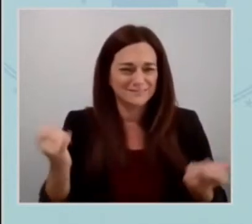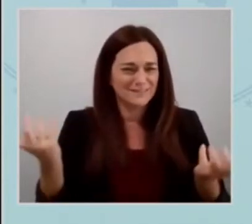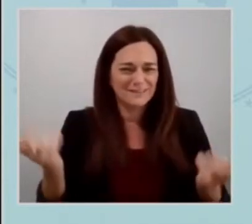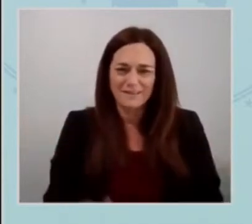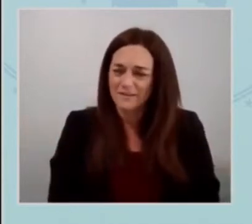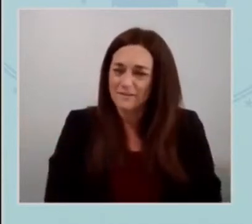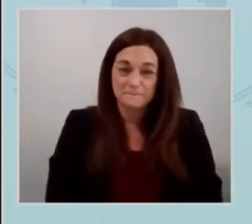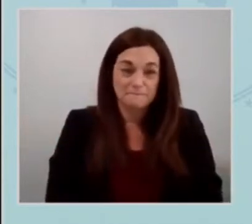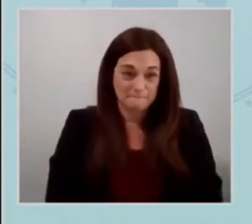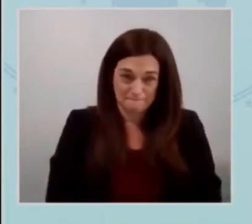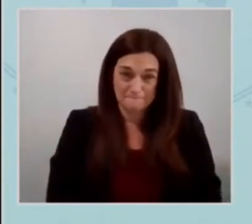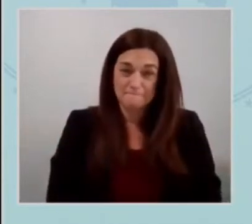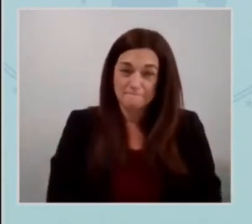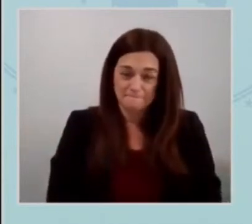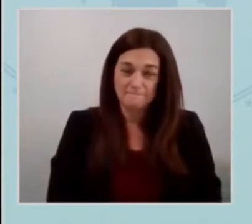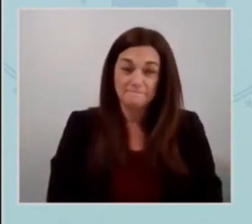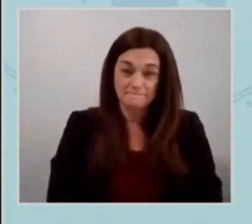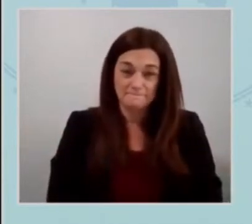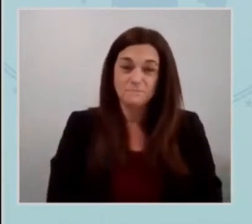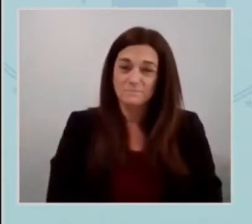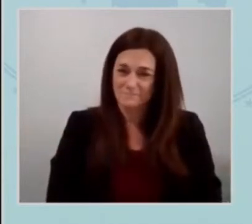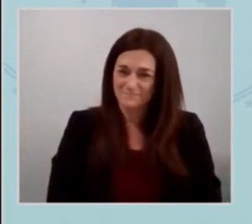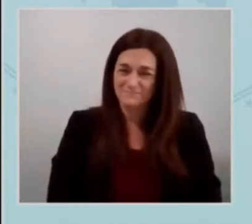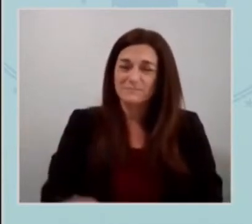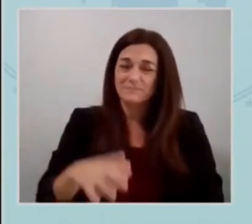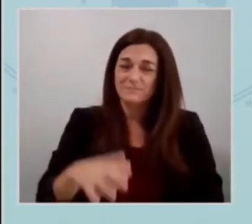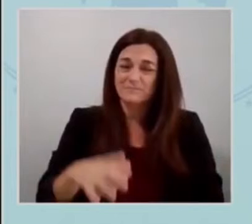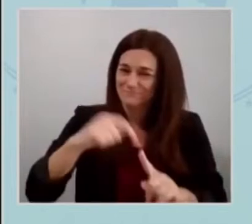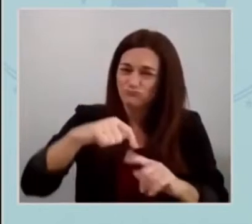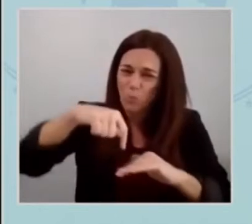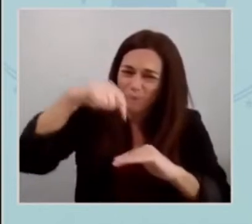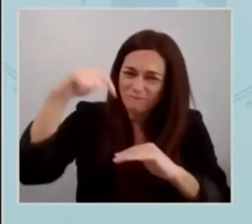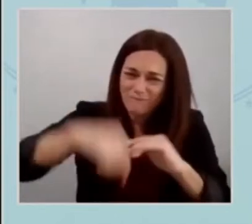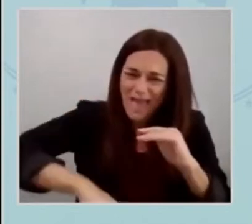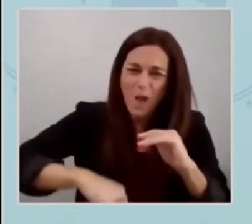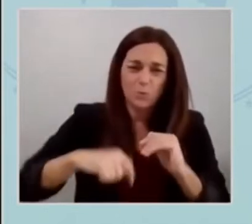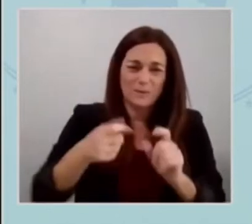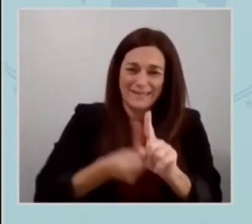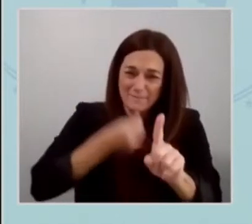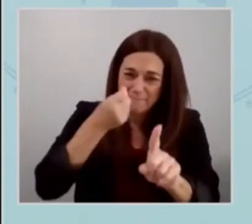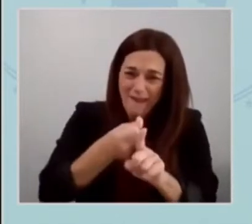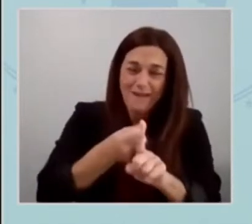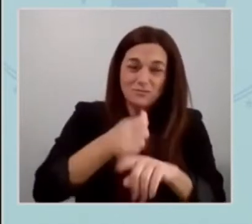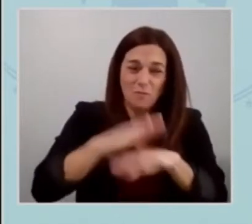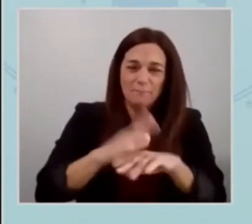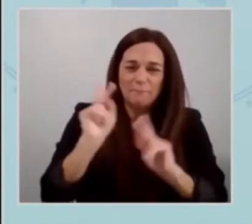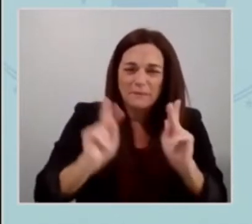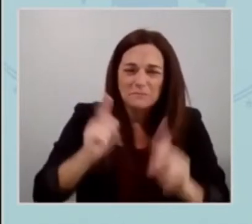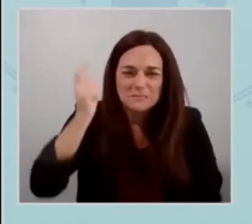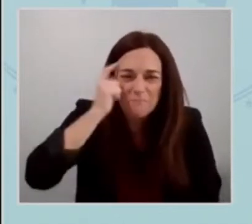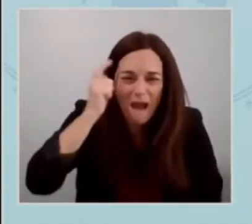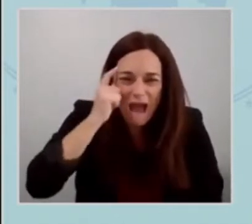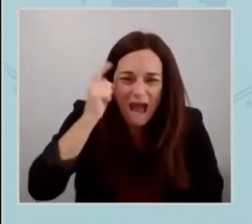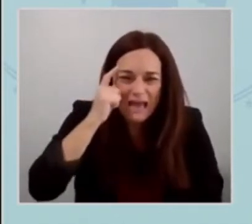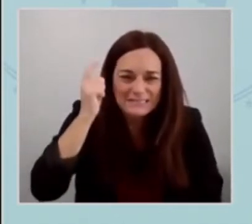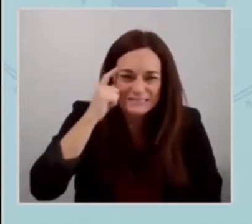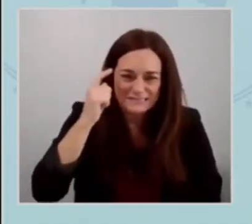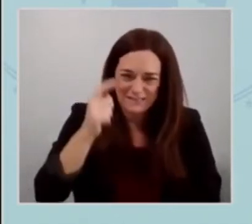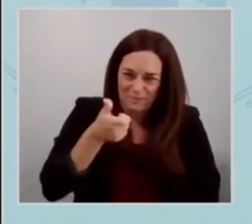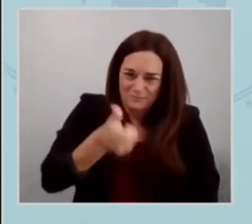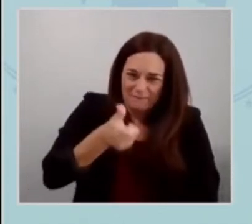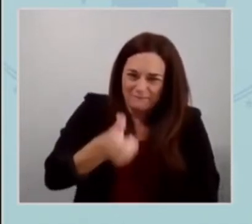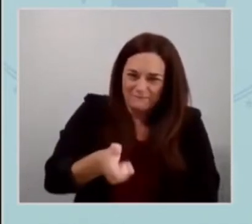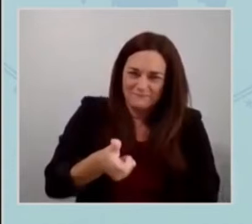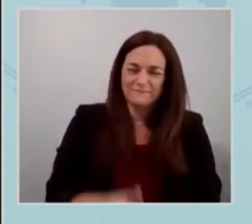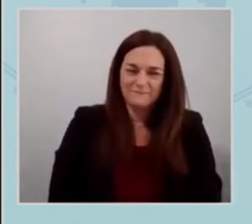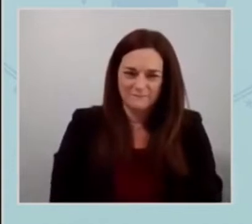Dad's upset because we lost our health insurance. You know, I mean, this is stuff that has a profound